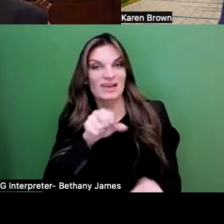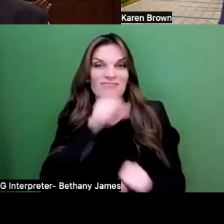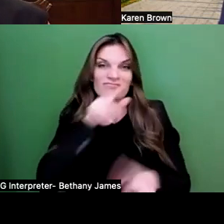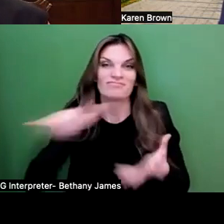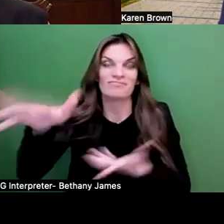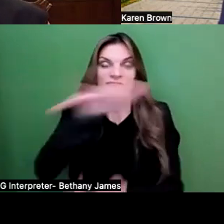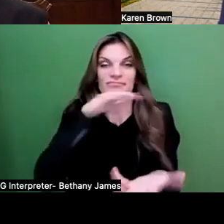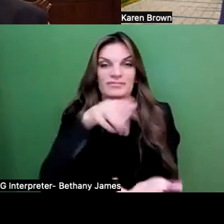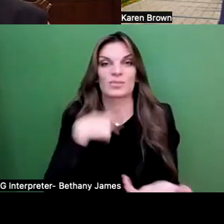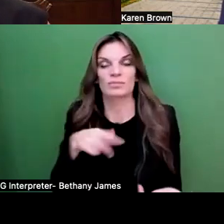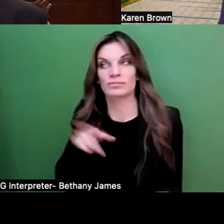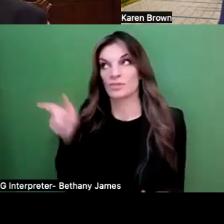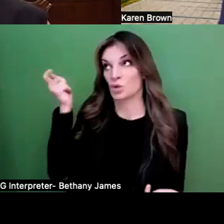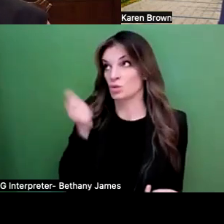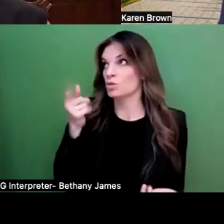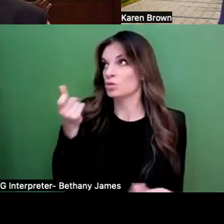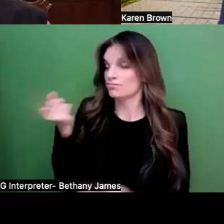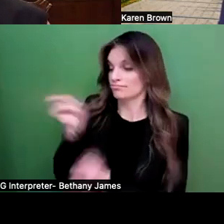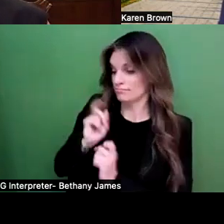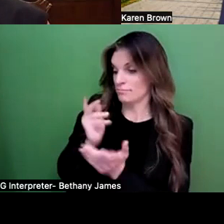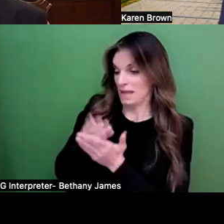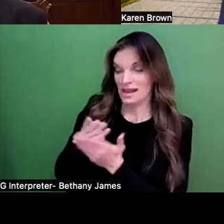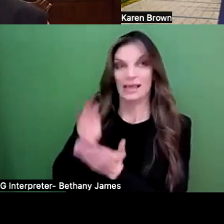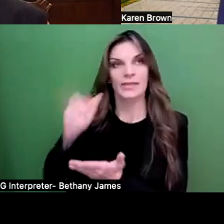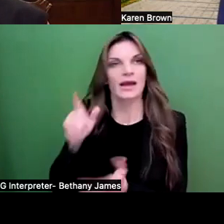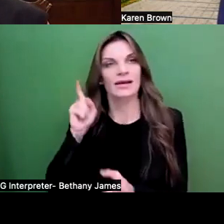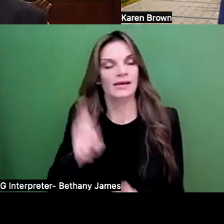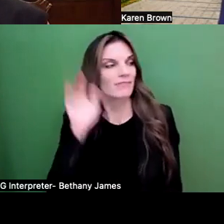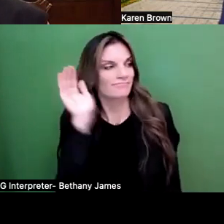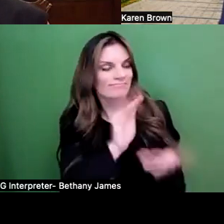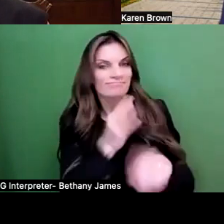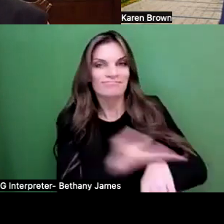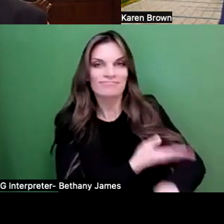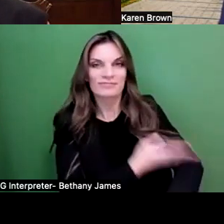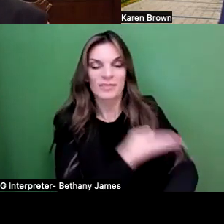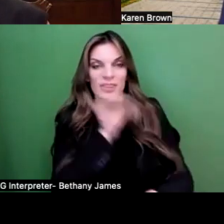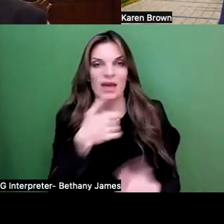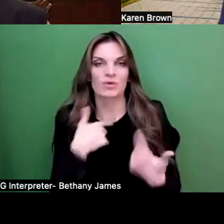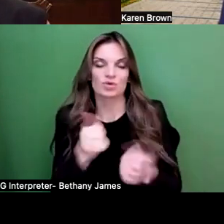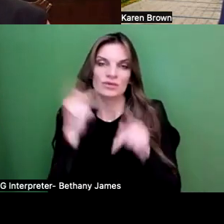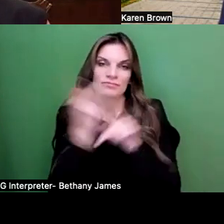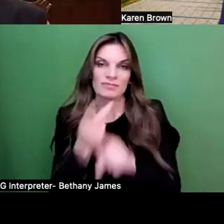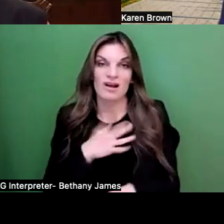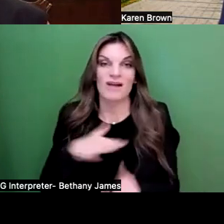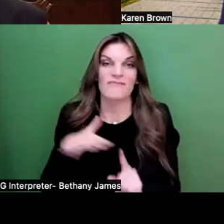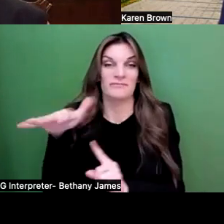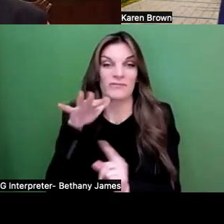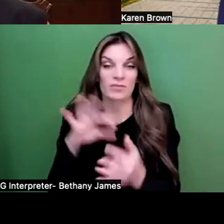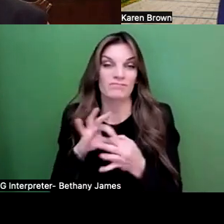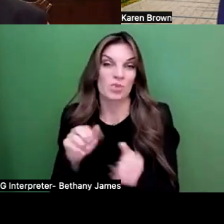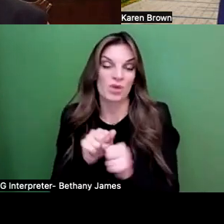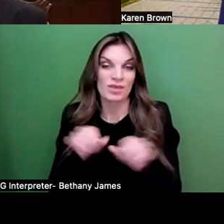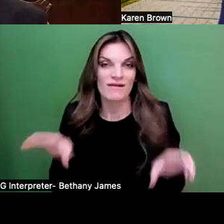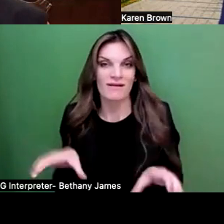of steps towards that goal. And our Environmental Action Committee is very, very active